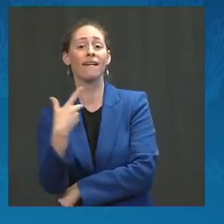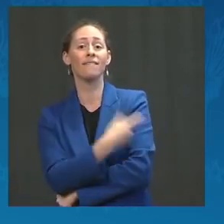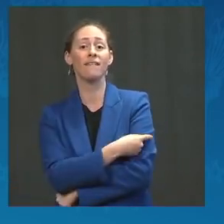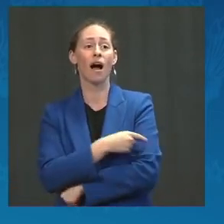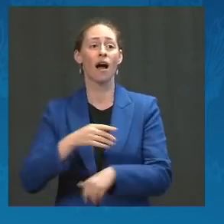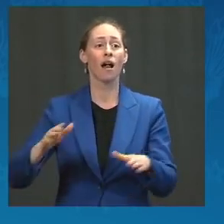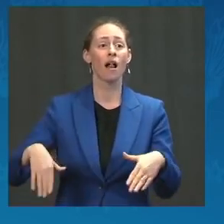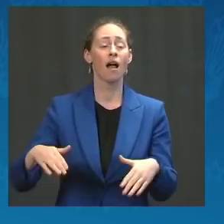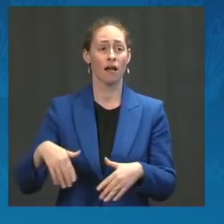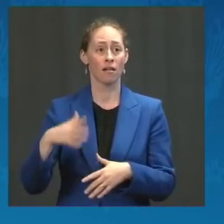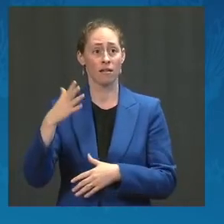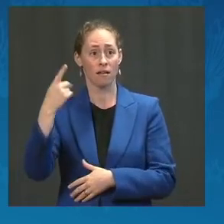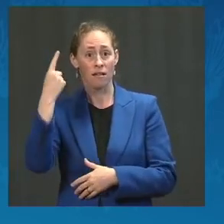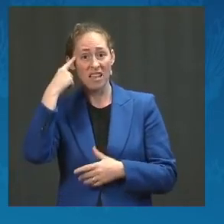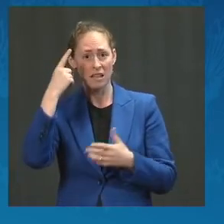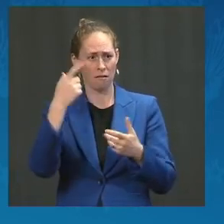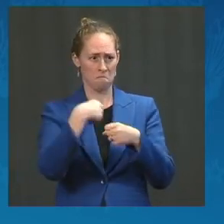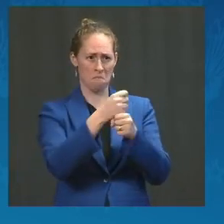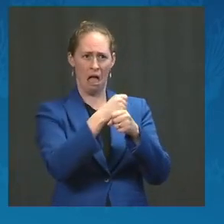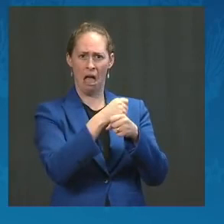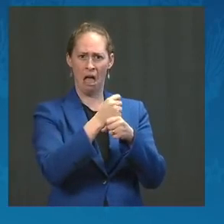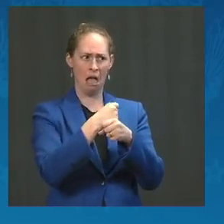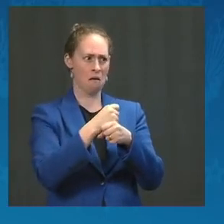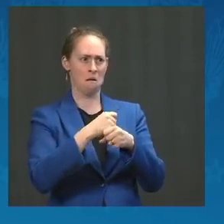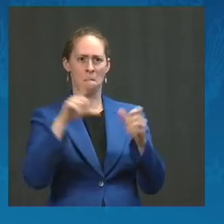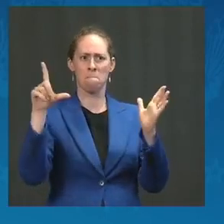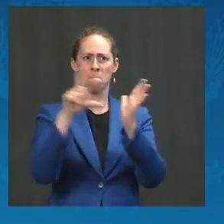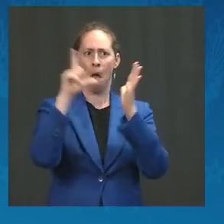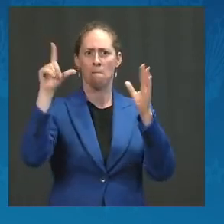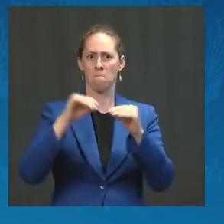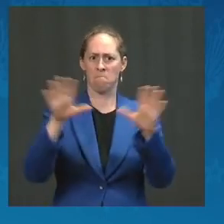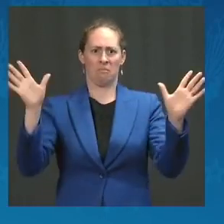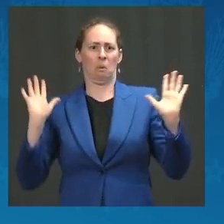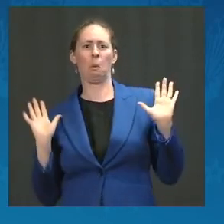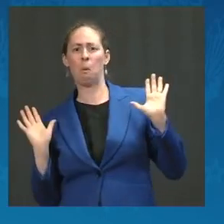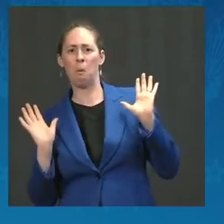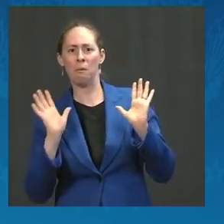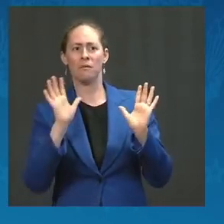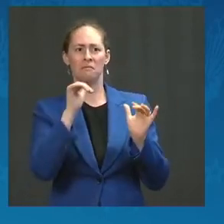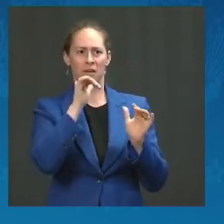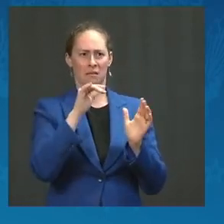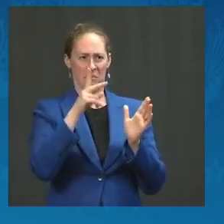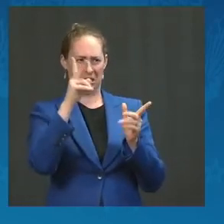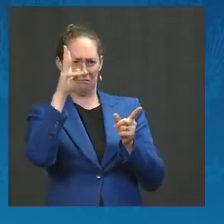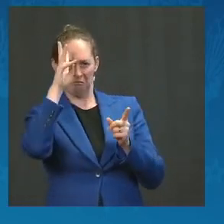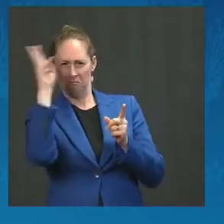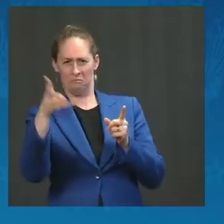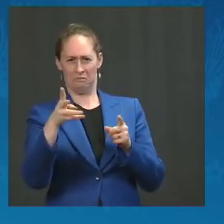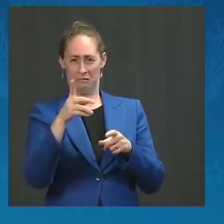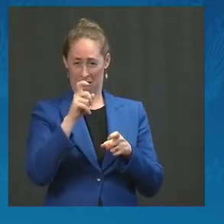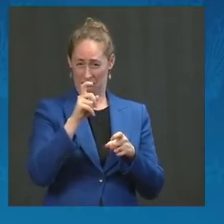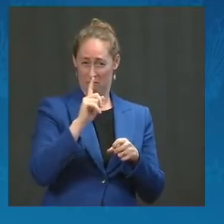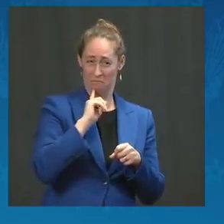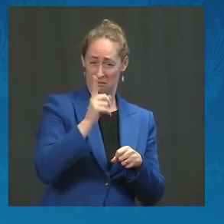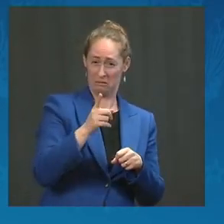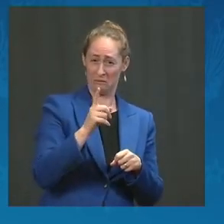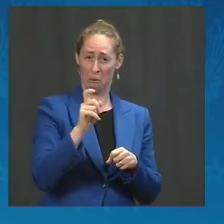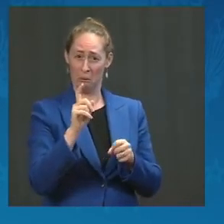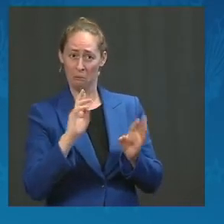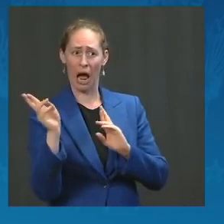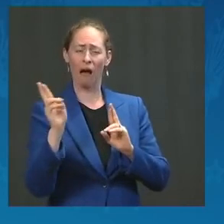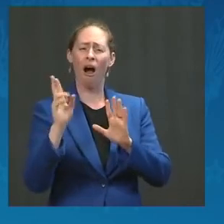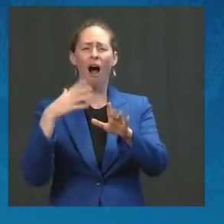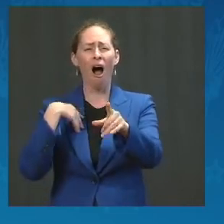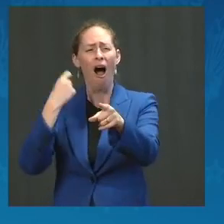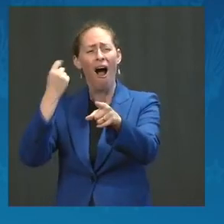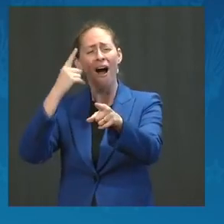therefore I'm not going to take a chance. As a result, I think it's not safe because it was rushed. I understand. But let me